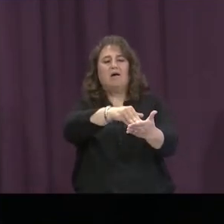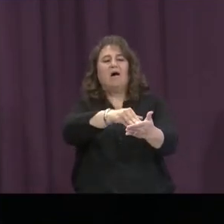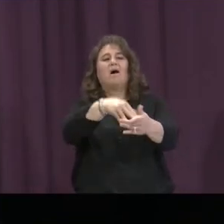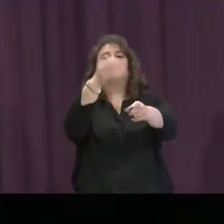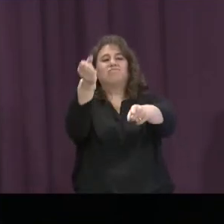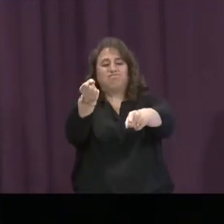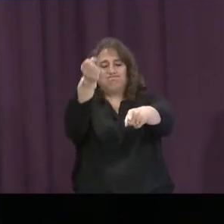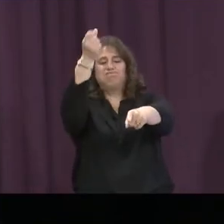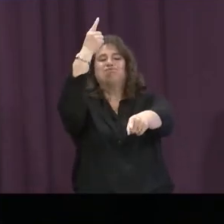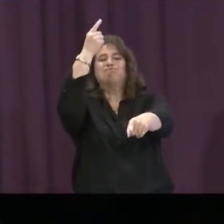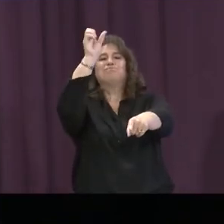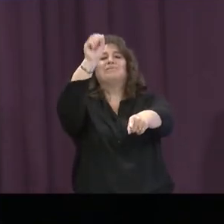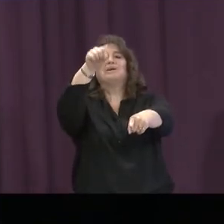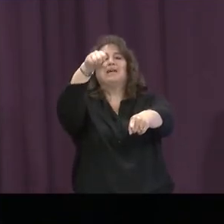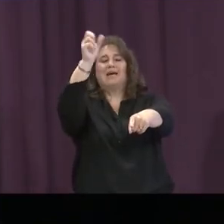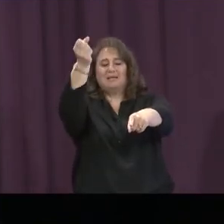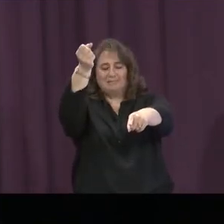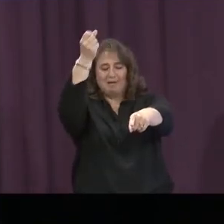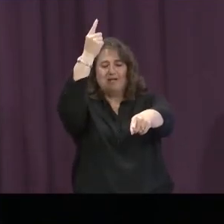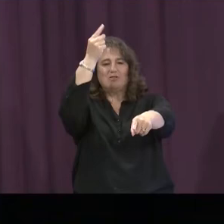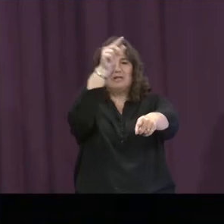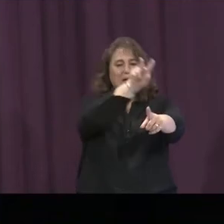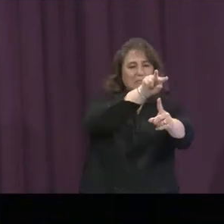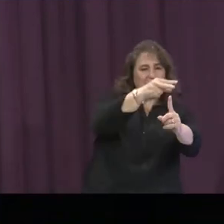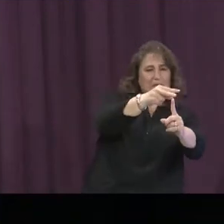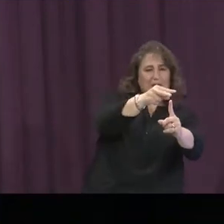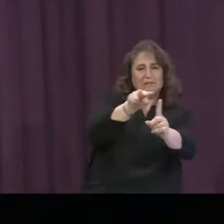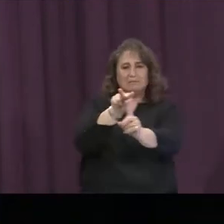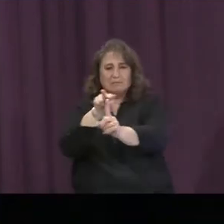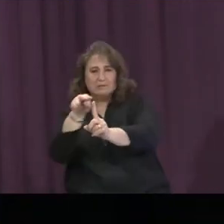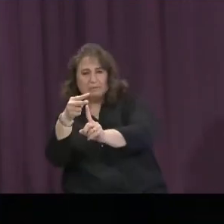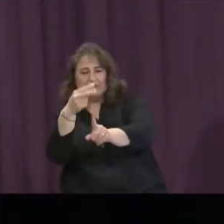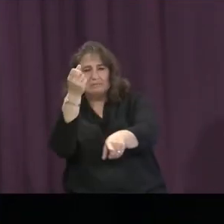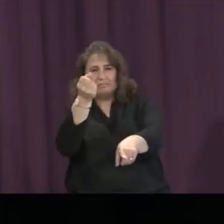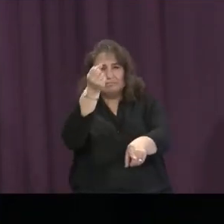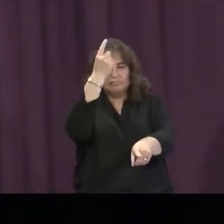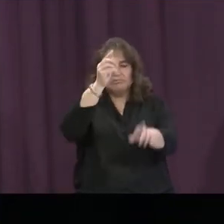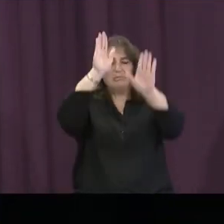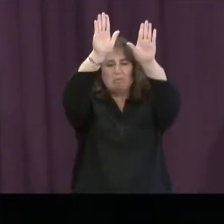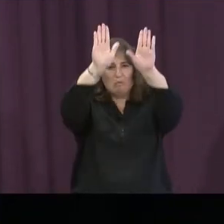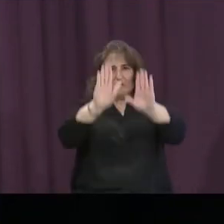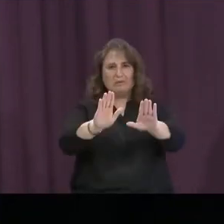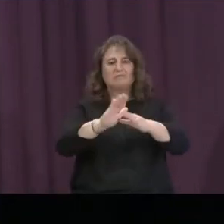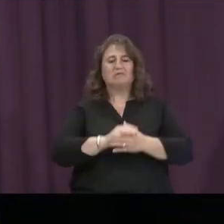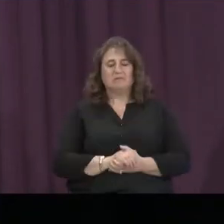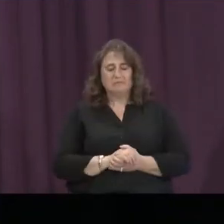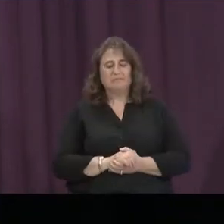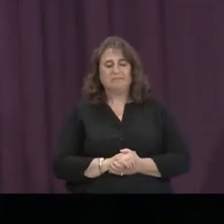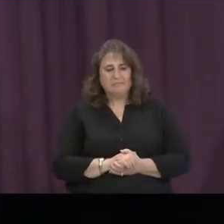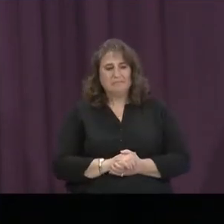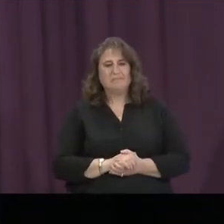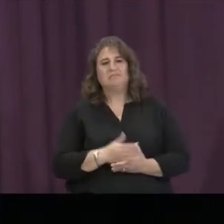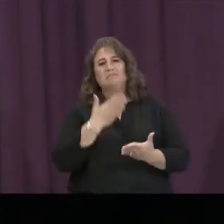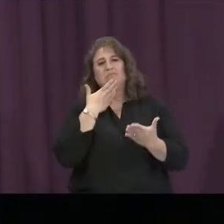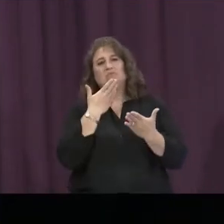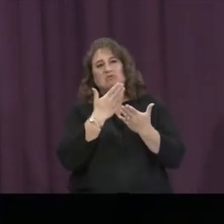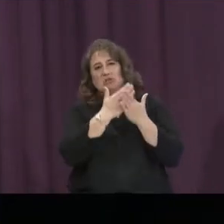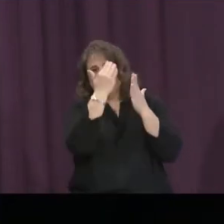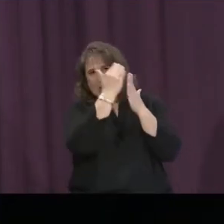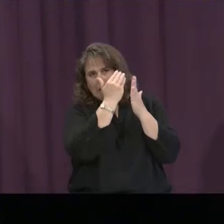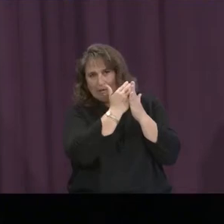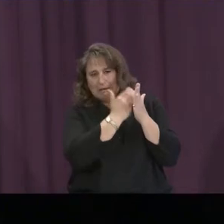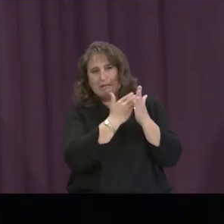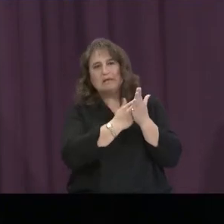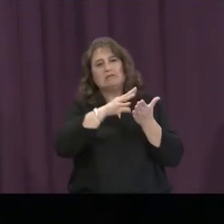Right. Now I understand. And how can we come together and make it better? So this is a great, great, um, lesson. Really, really,